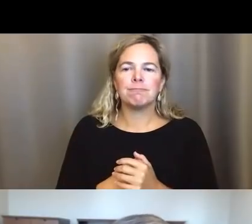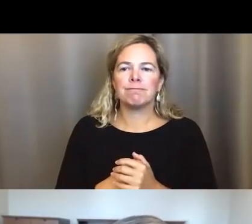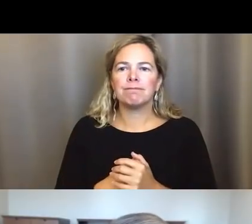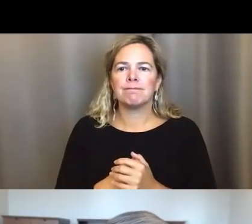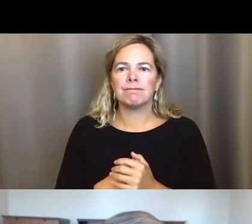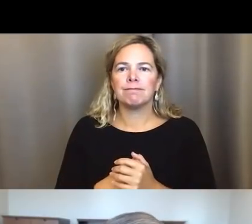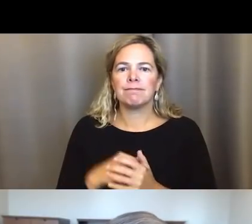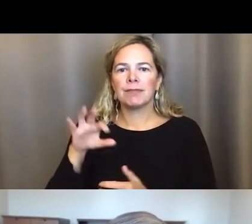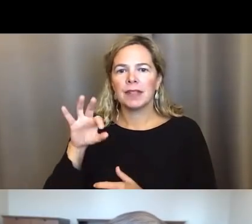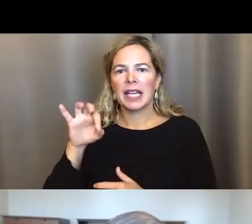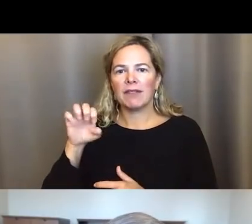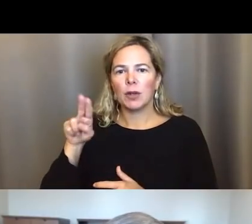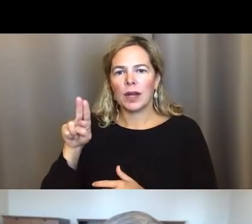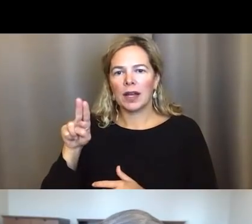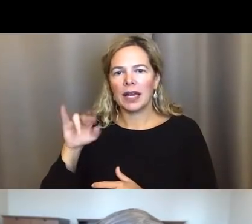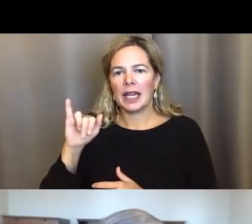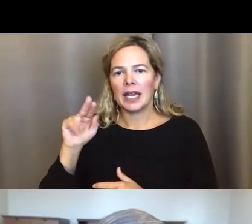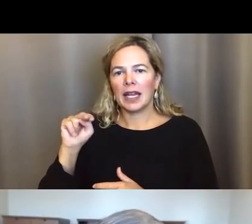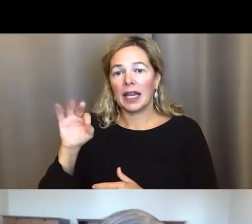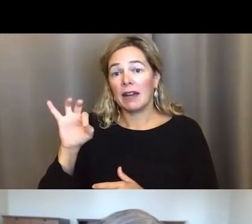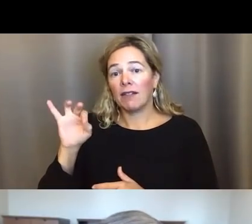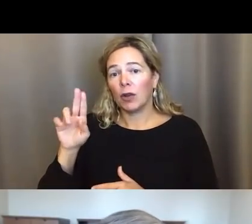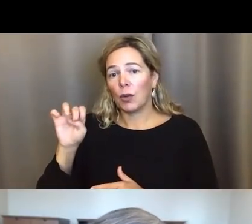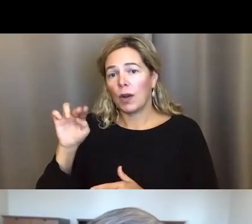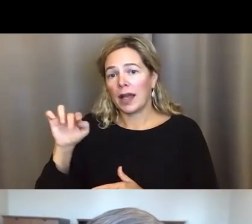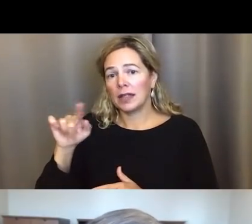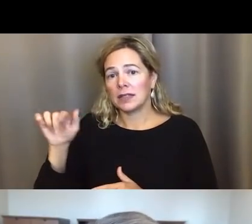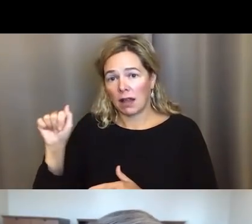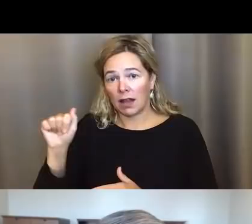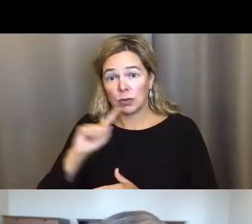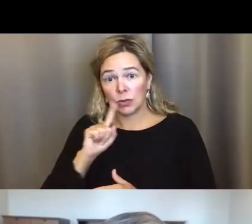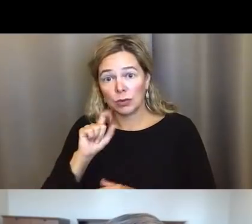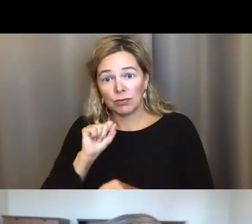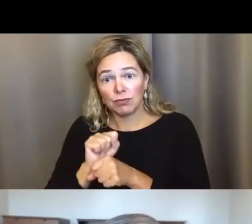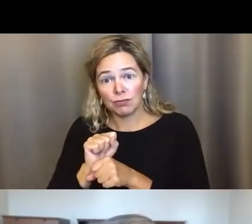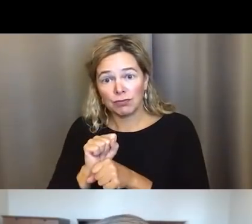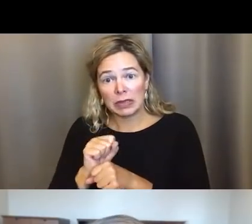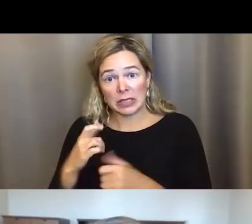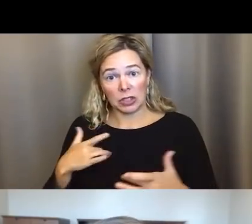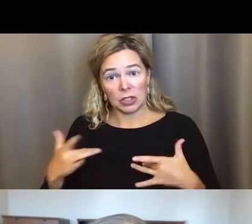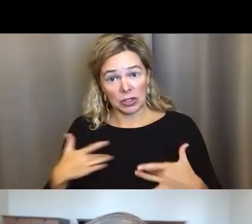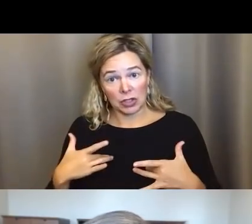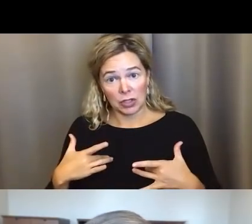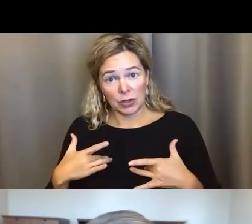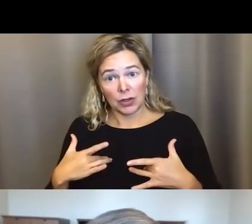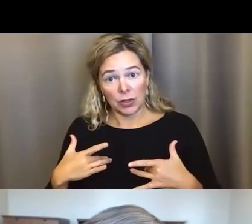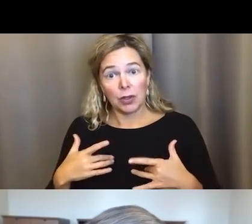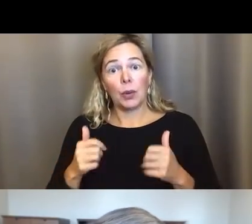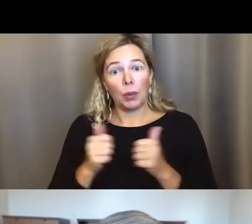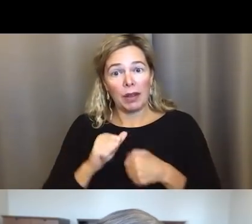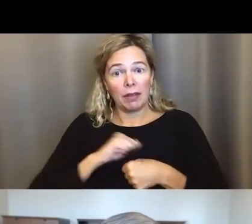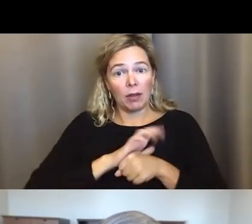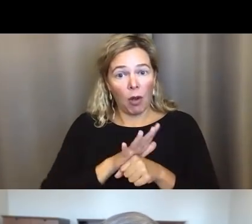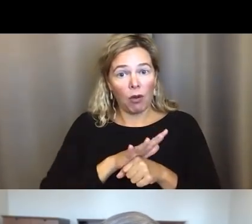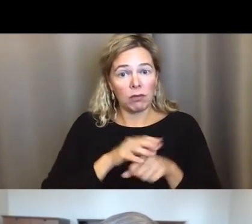Influenza is a significant concern with COVID. If you look over the last 3 years, there's been